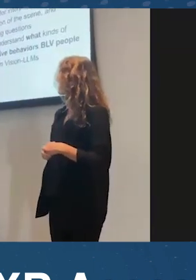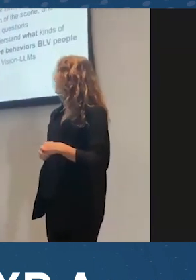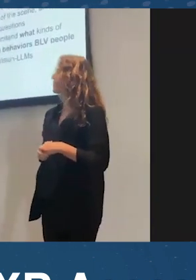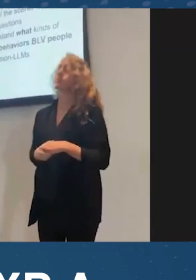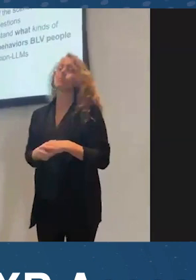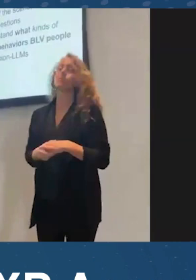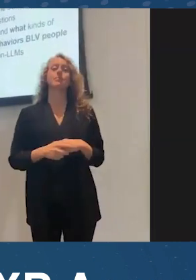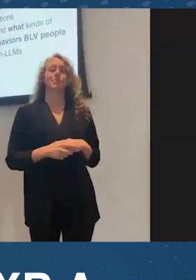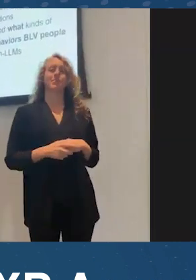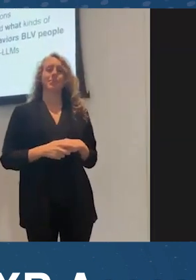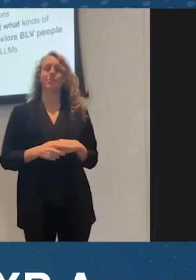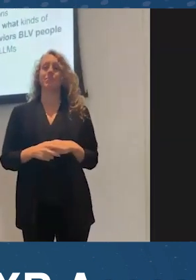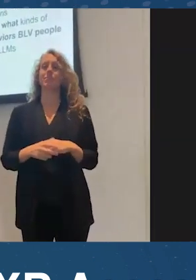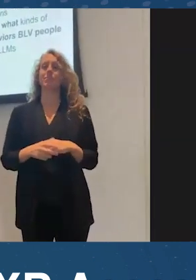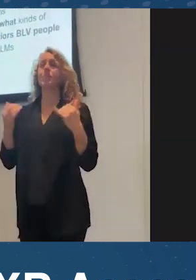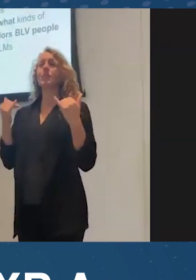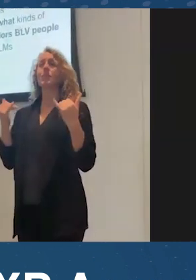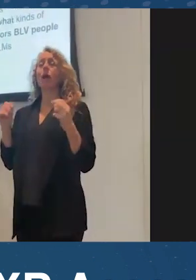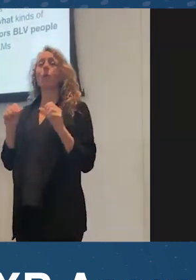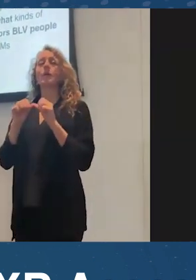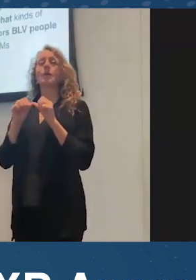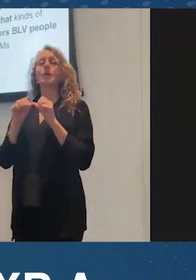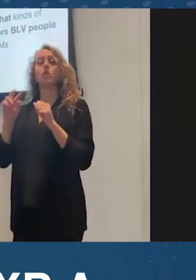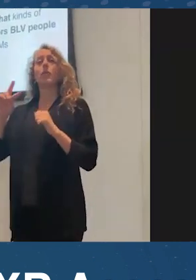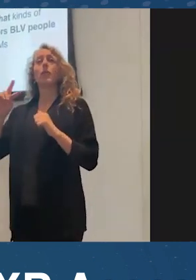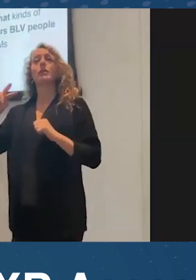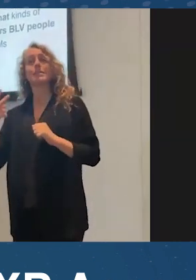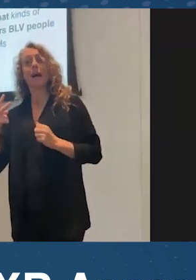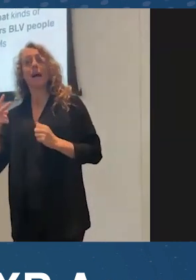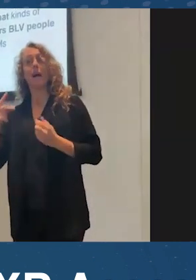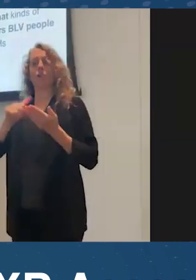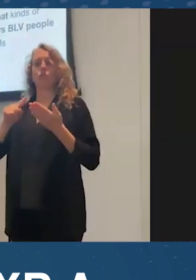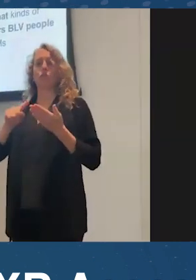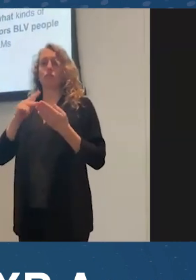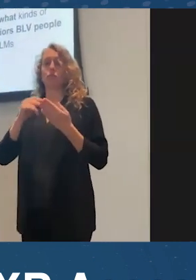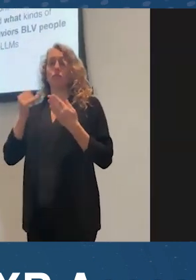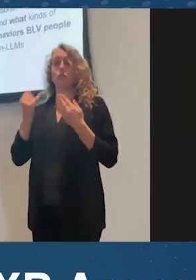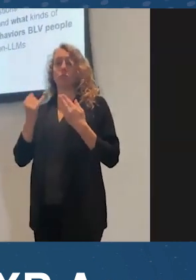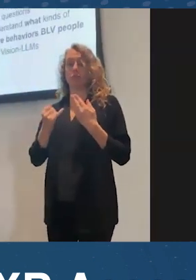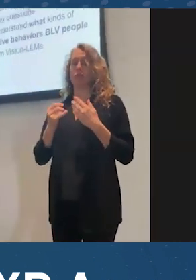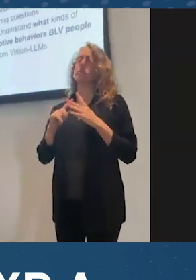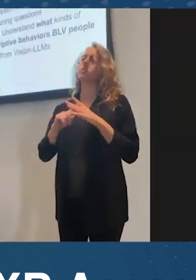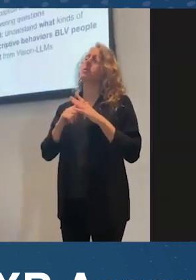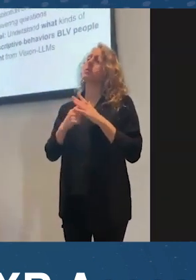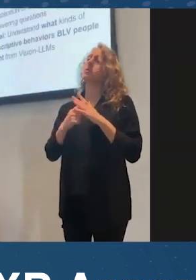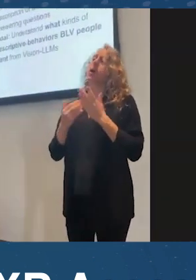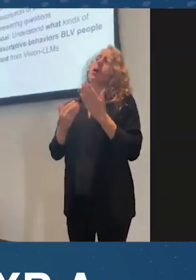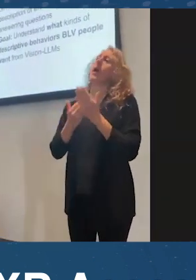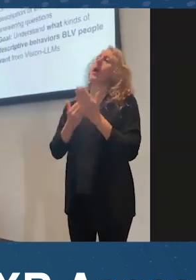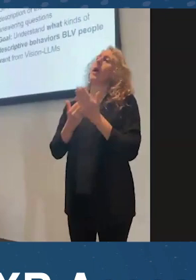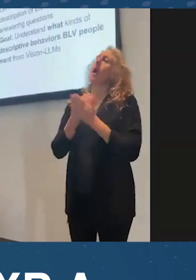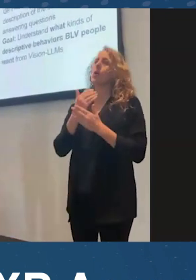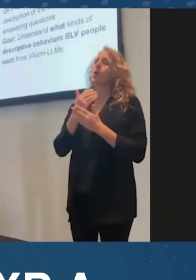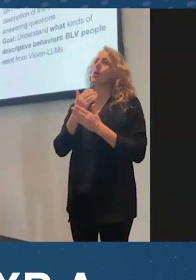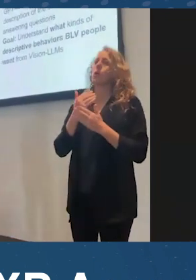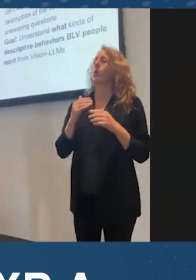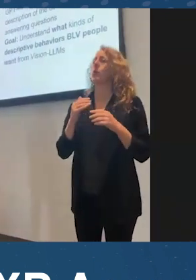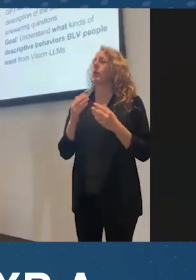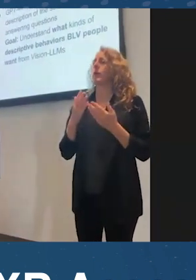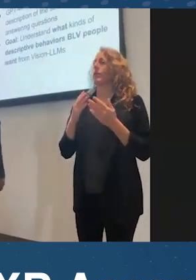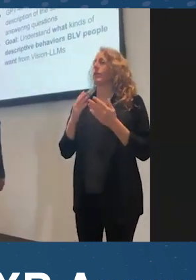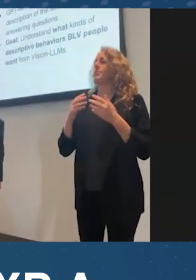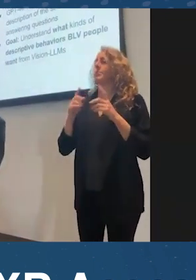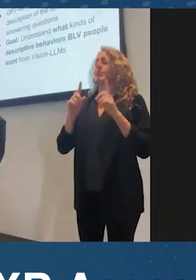And then we continuing with our second research project, we are deploying a new prototype to explore how BLB people